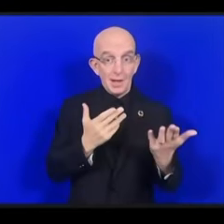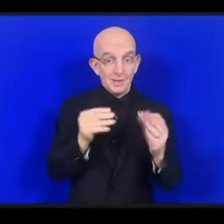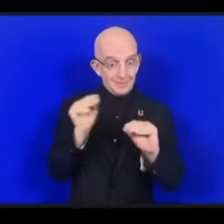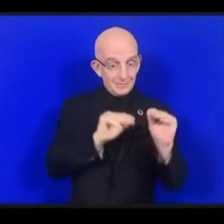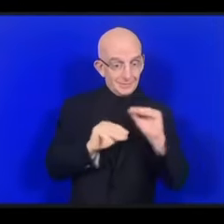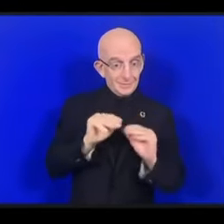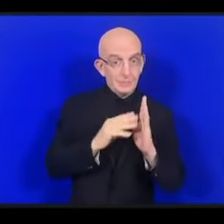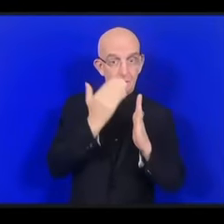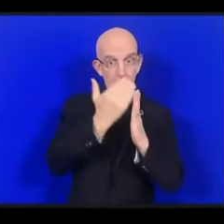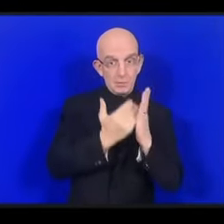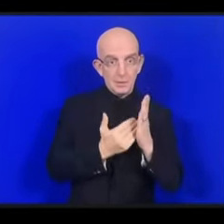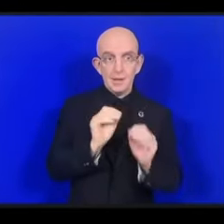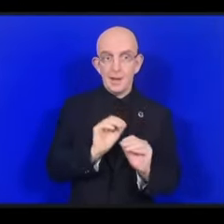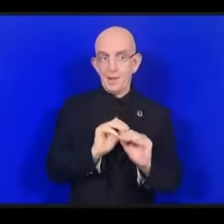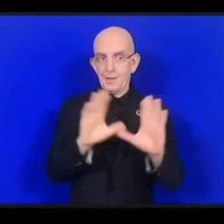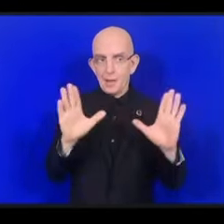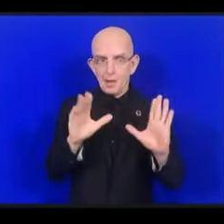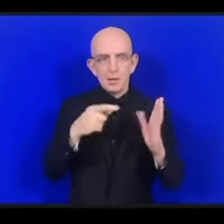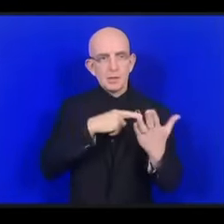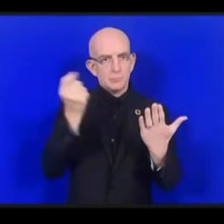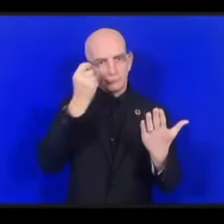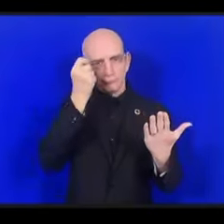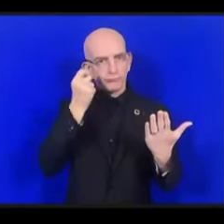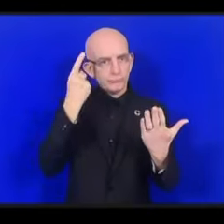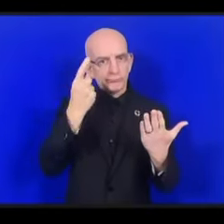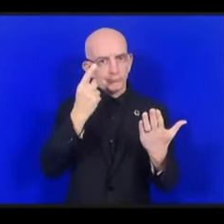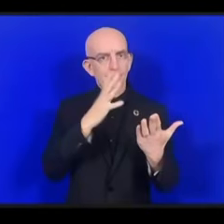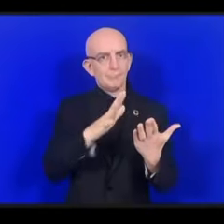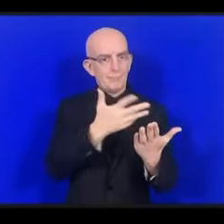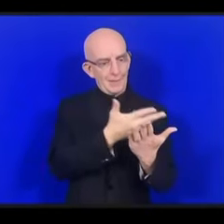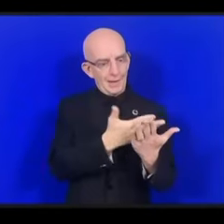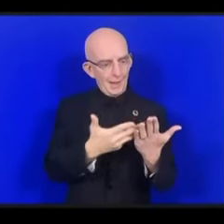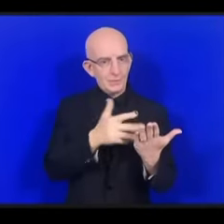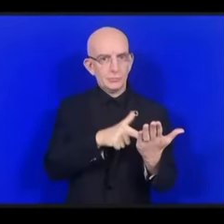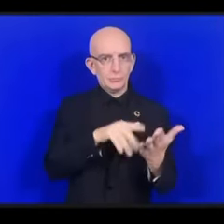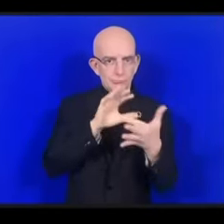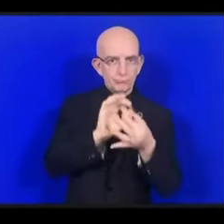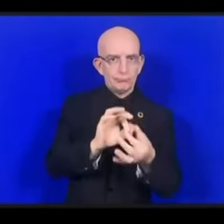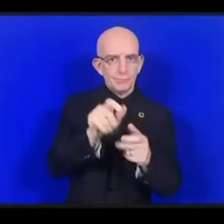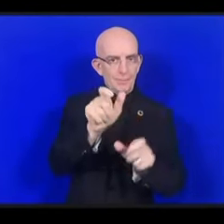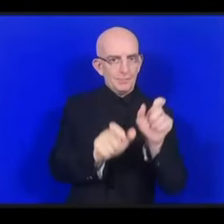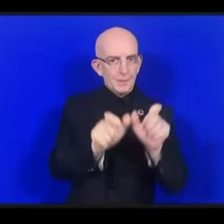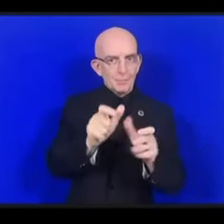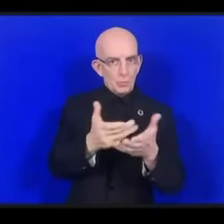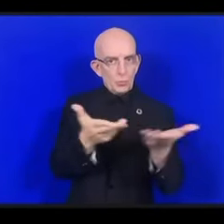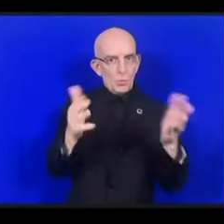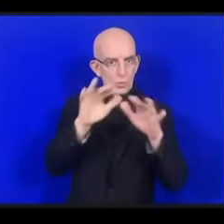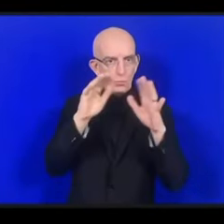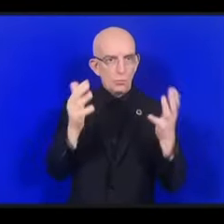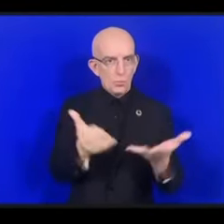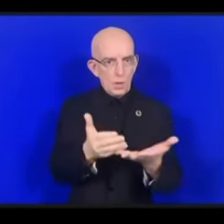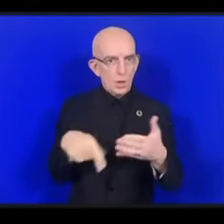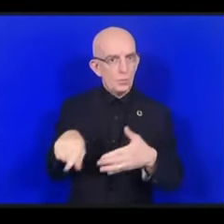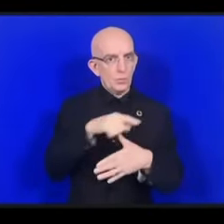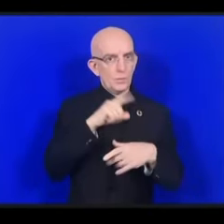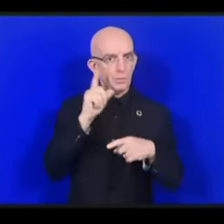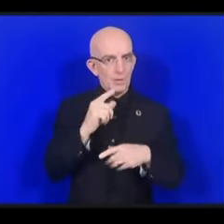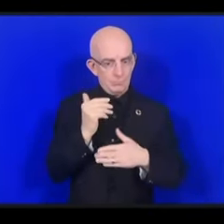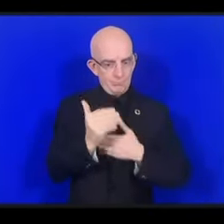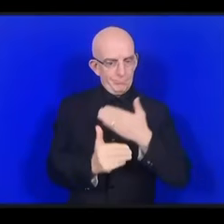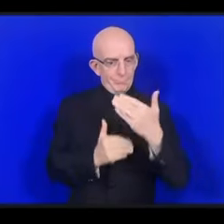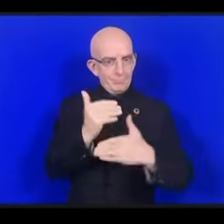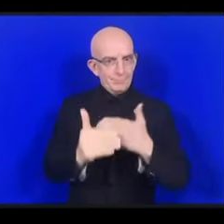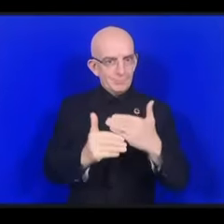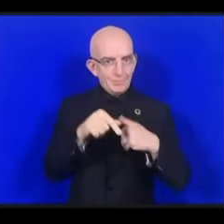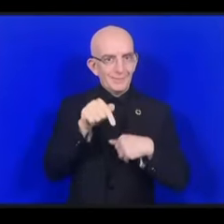of norms and standards, that is for the politicians on the one hand, but involve all the stakeholders as